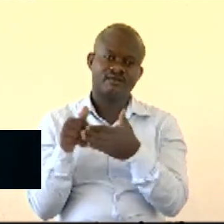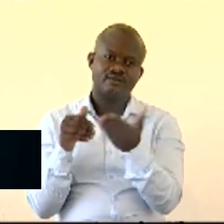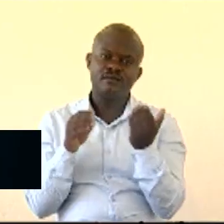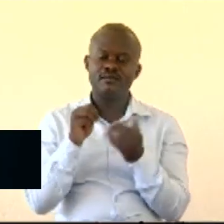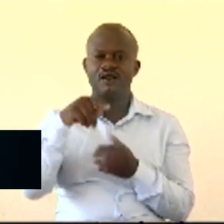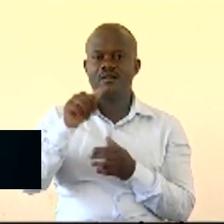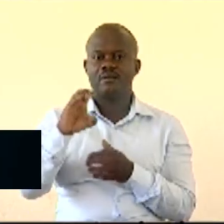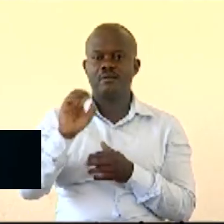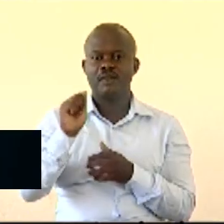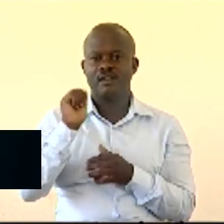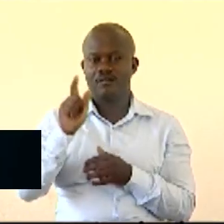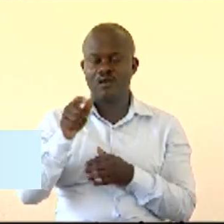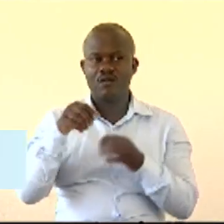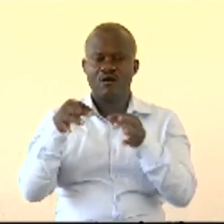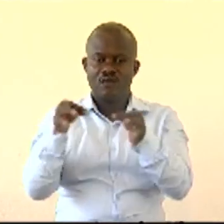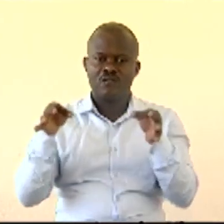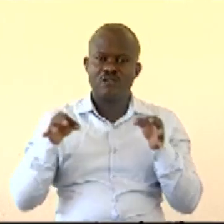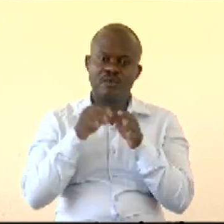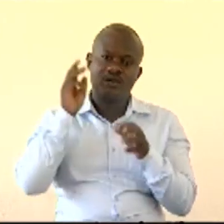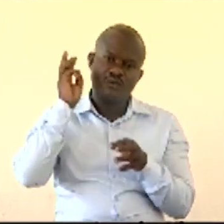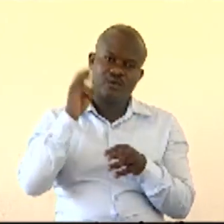empirical formula will be